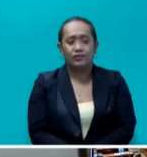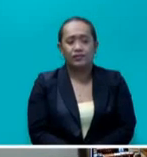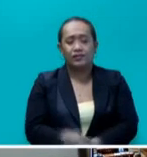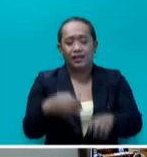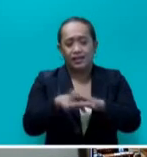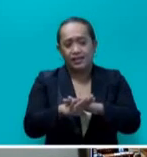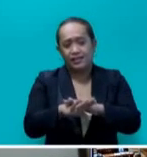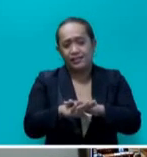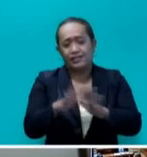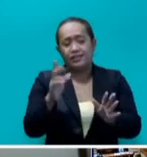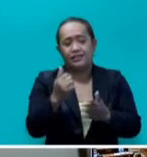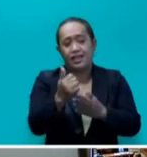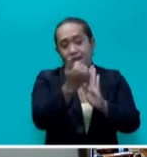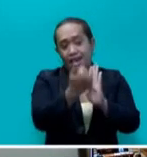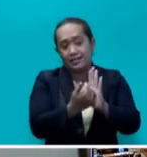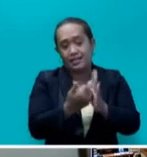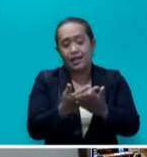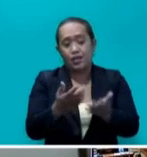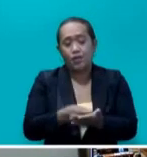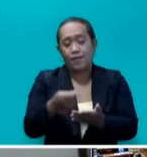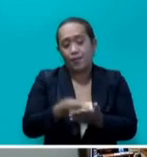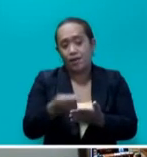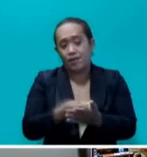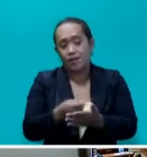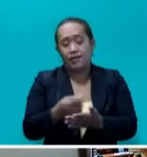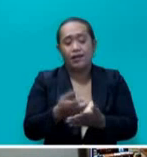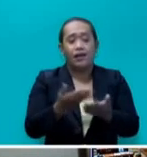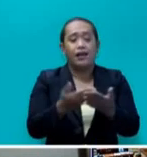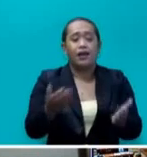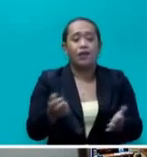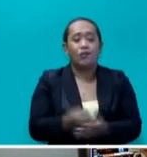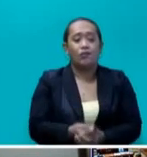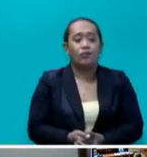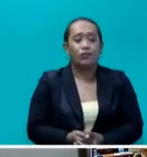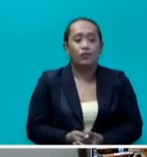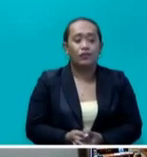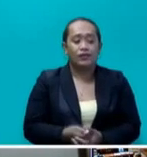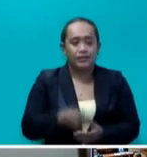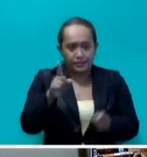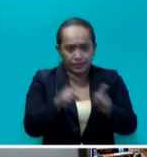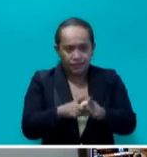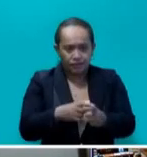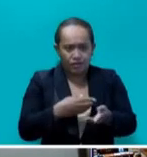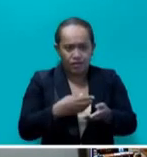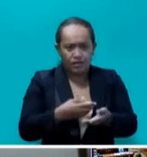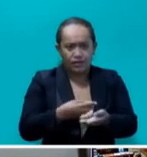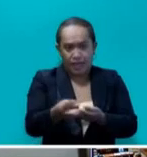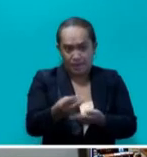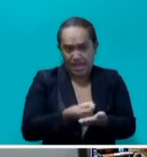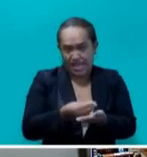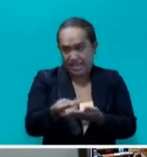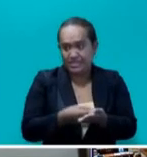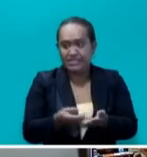on the value of any consideration paid or payable by a person in respect of the provision to that person of a gambling service. Mr. Speaker,